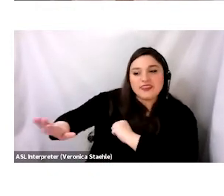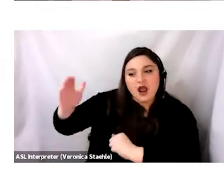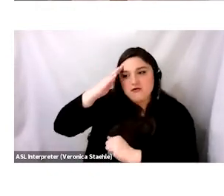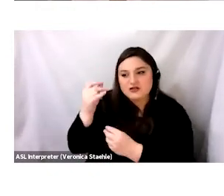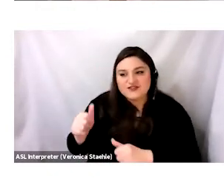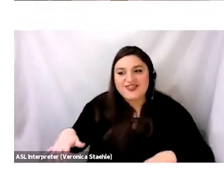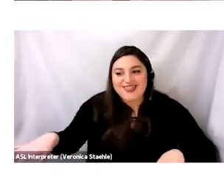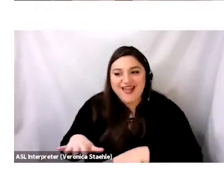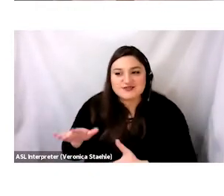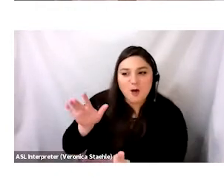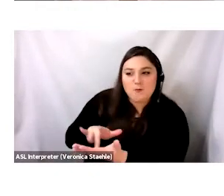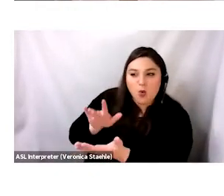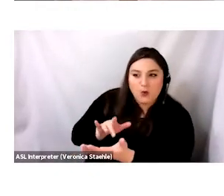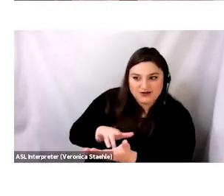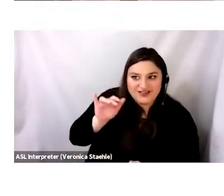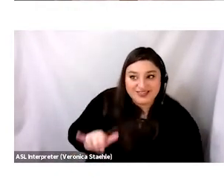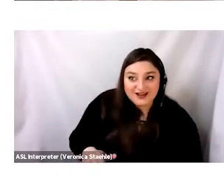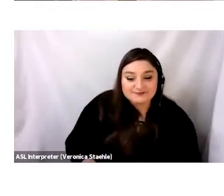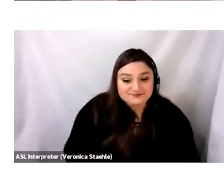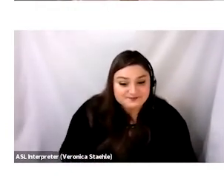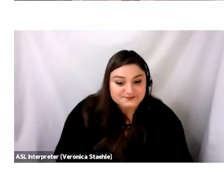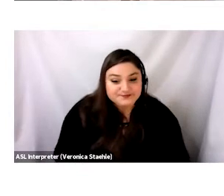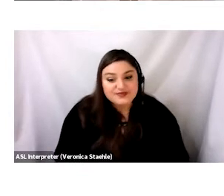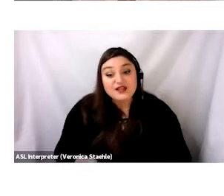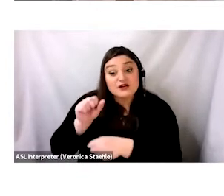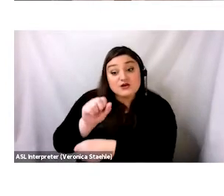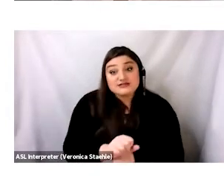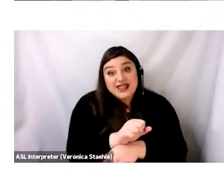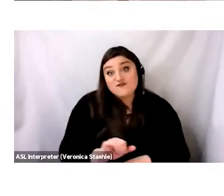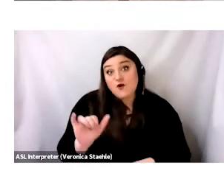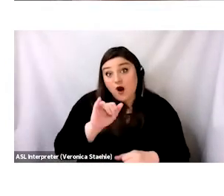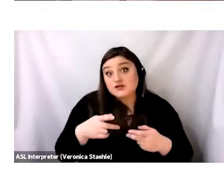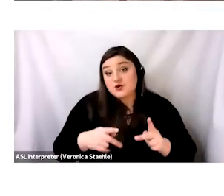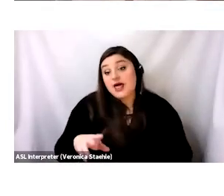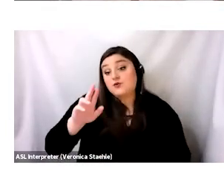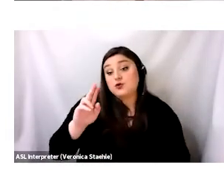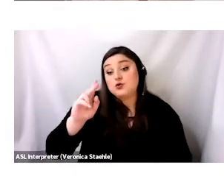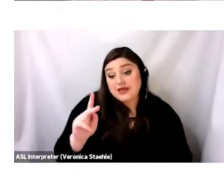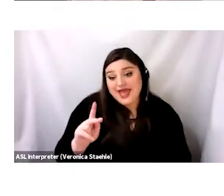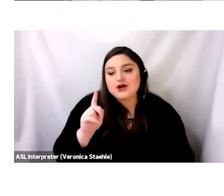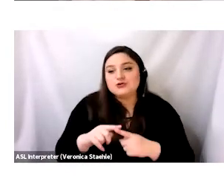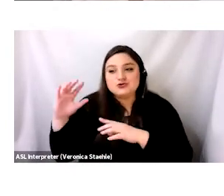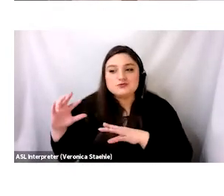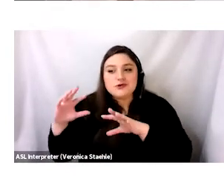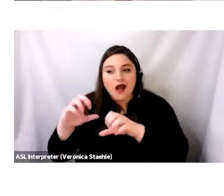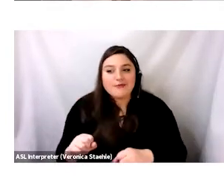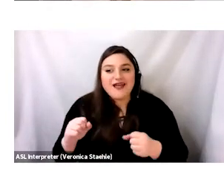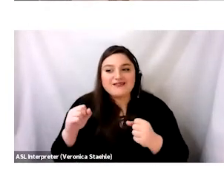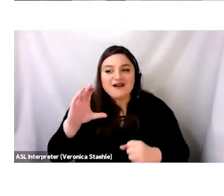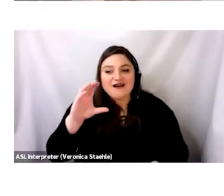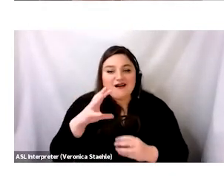Slavery also enabled the UK to dominate the cotton production and textile industry, which was previously dominated by India and